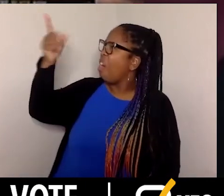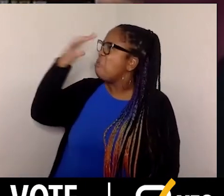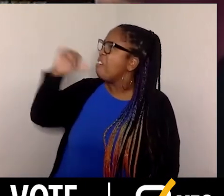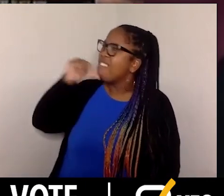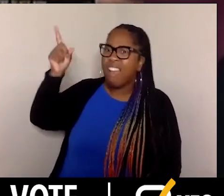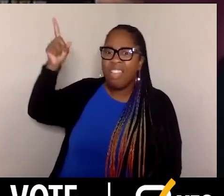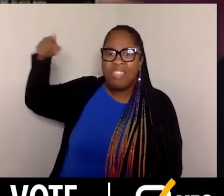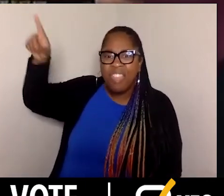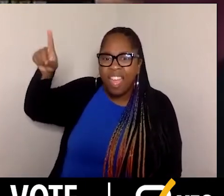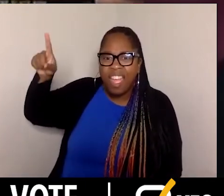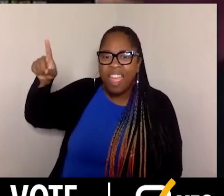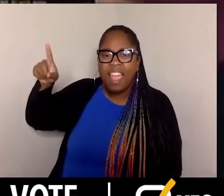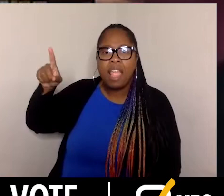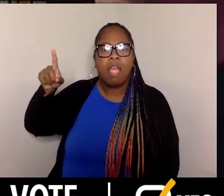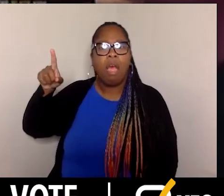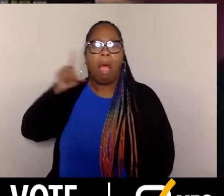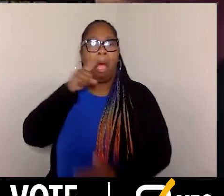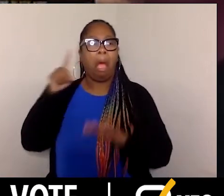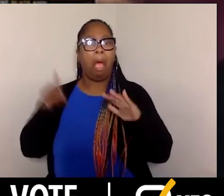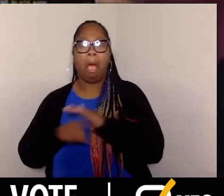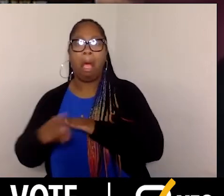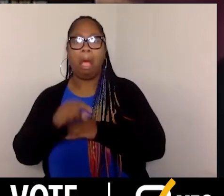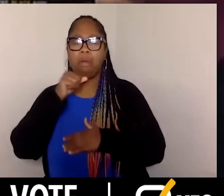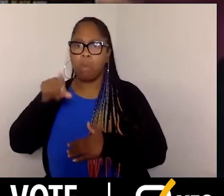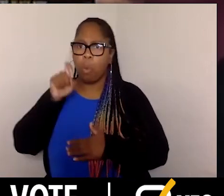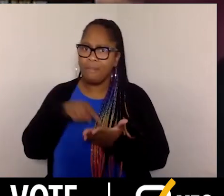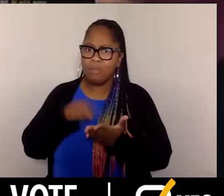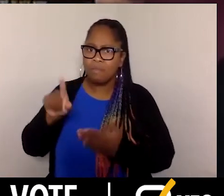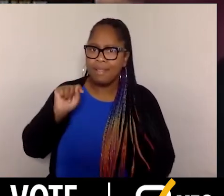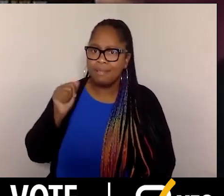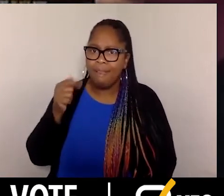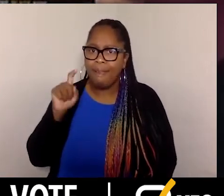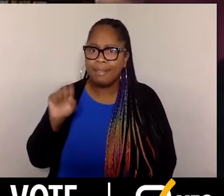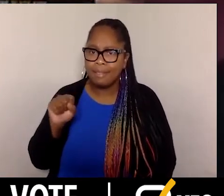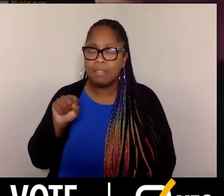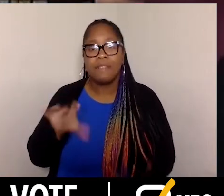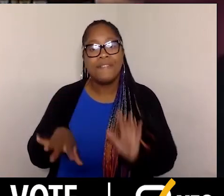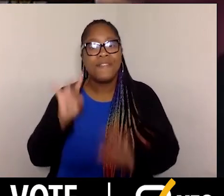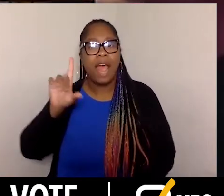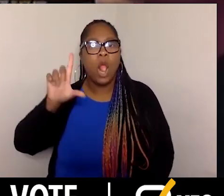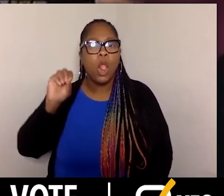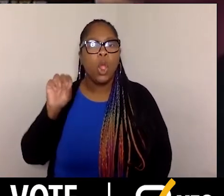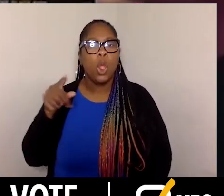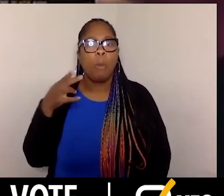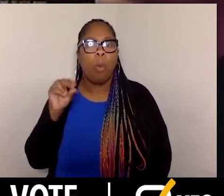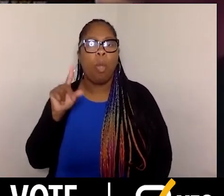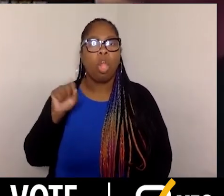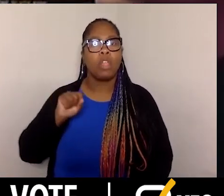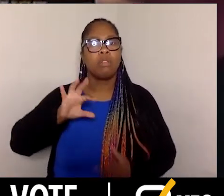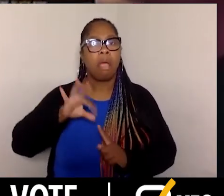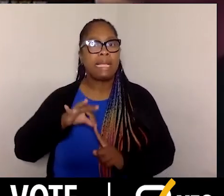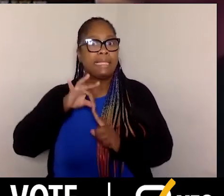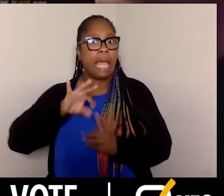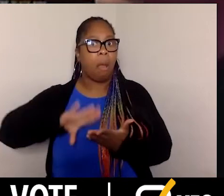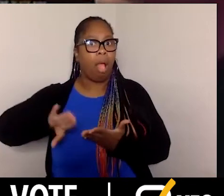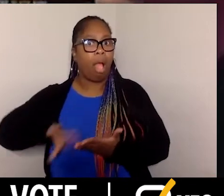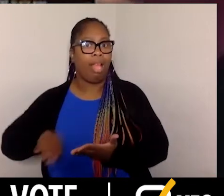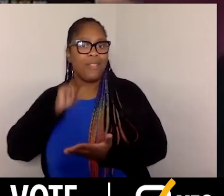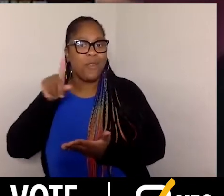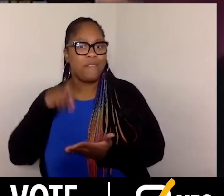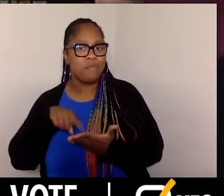while they dodge taxes and find loopholes. The opposition is big